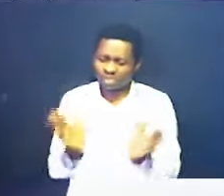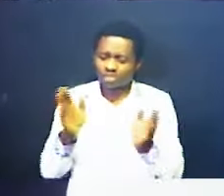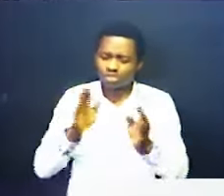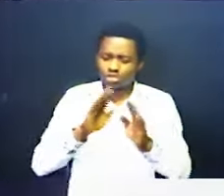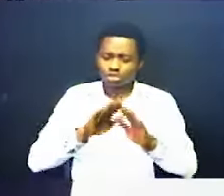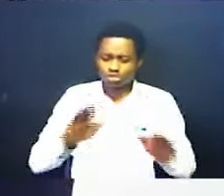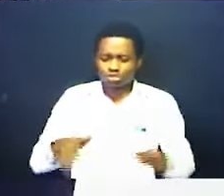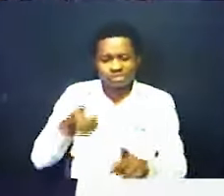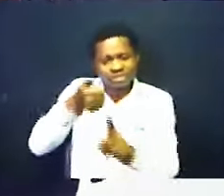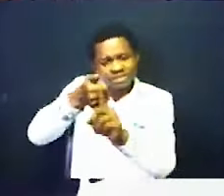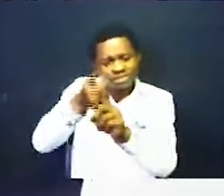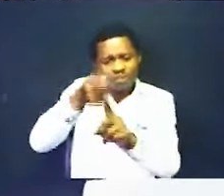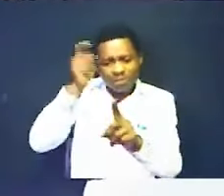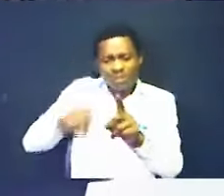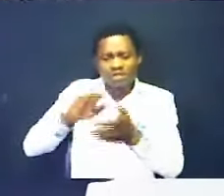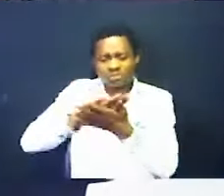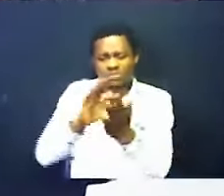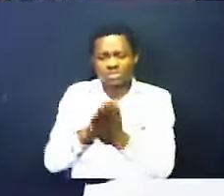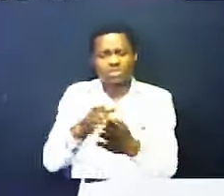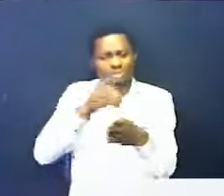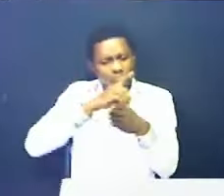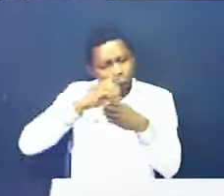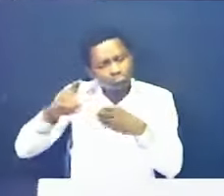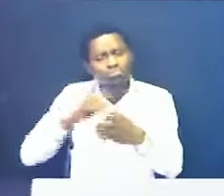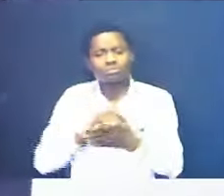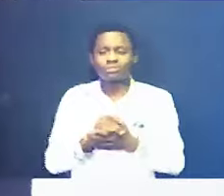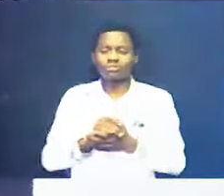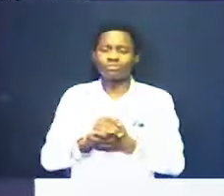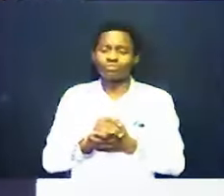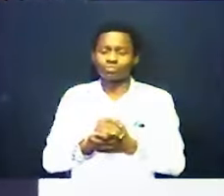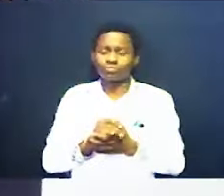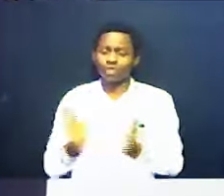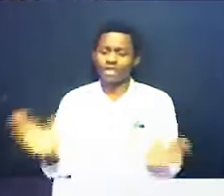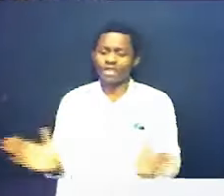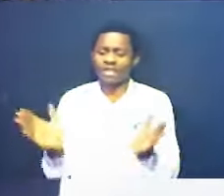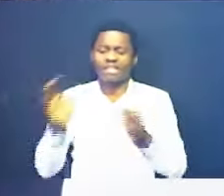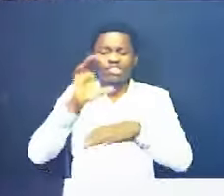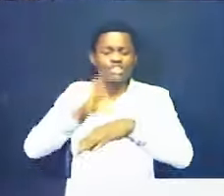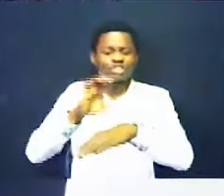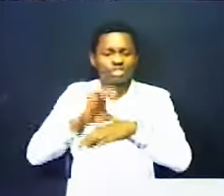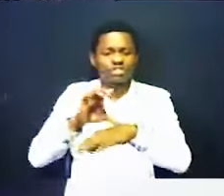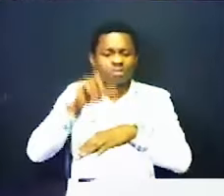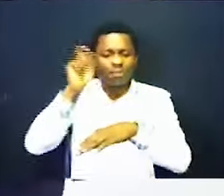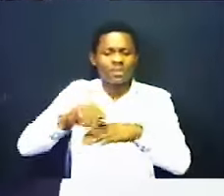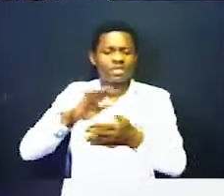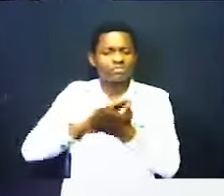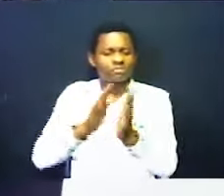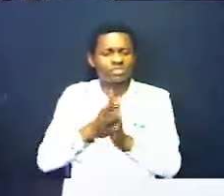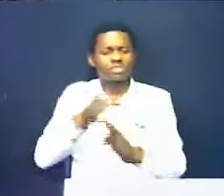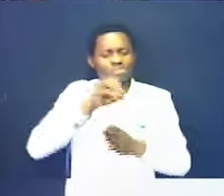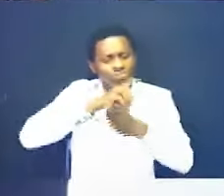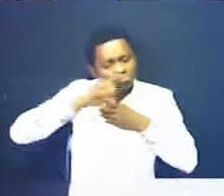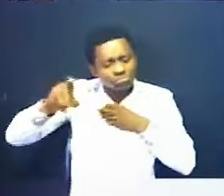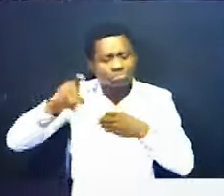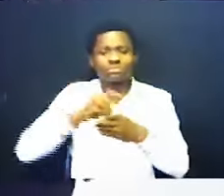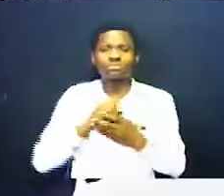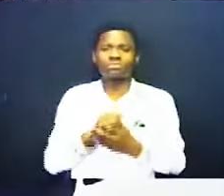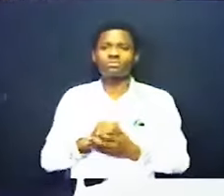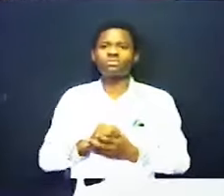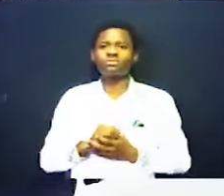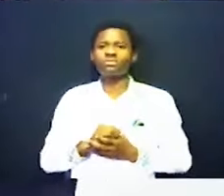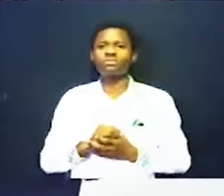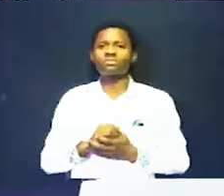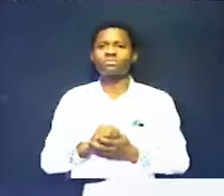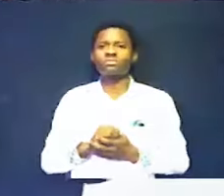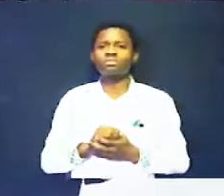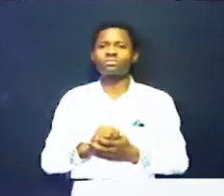Yes, a monk cry say, one cassa, one young one, we want to encourage the church to be disciplined. Yeah, bomb the answer, so new cry say, one ye